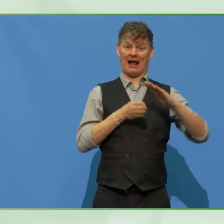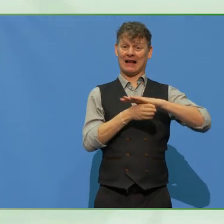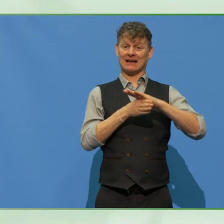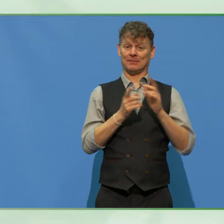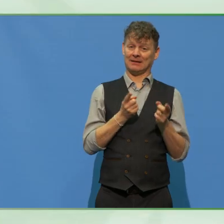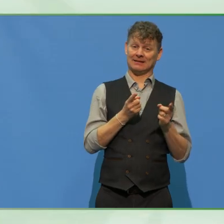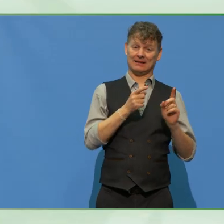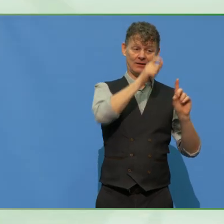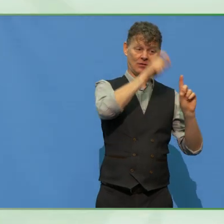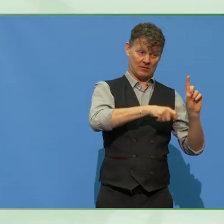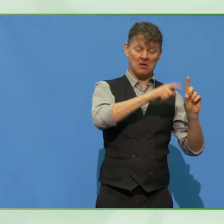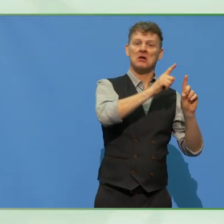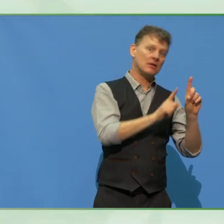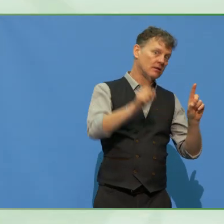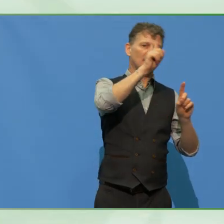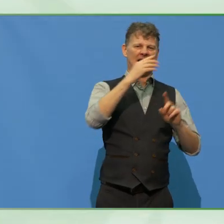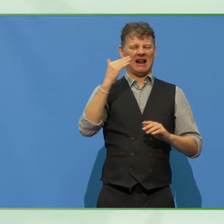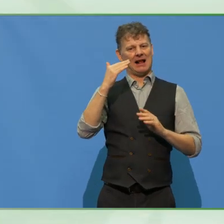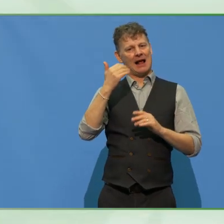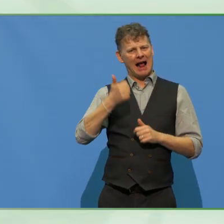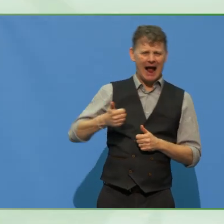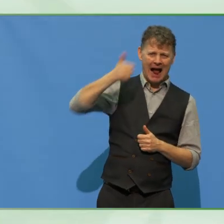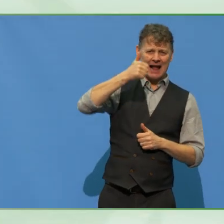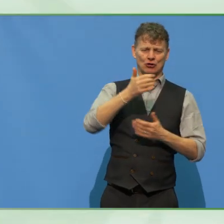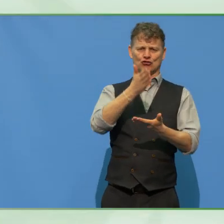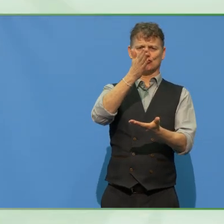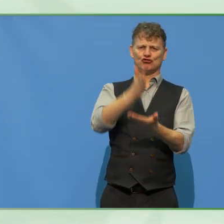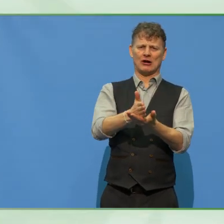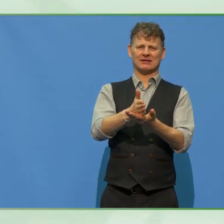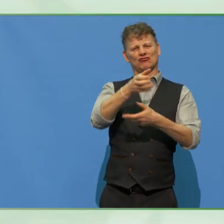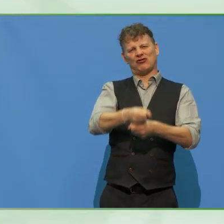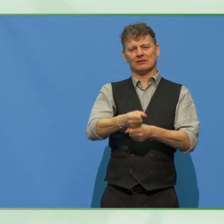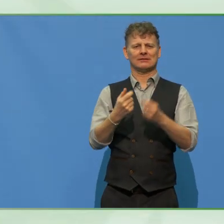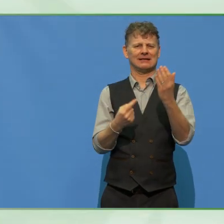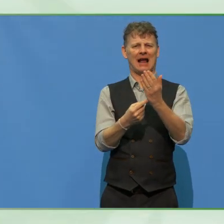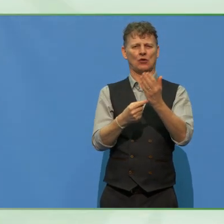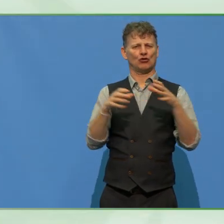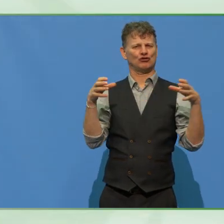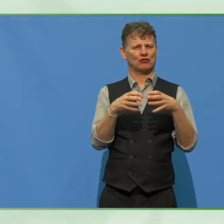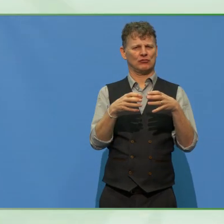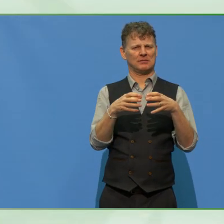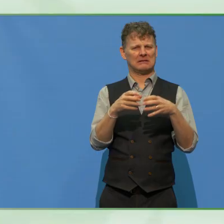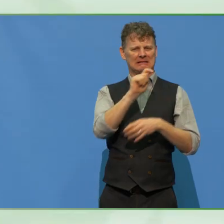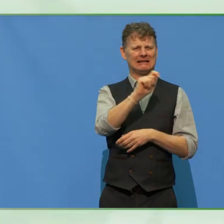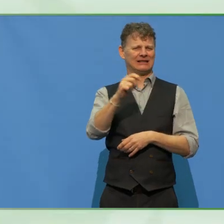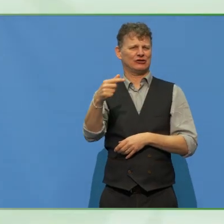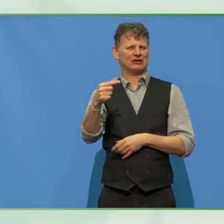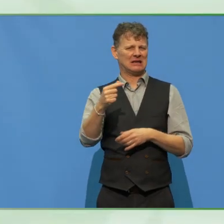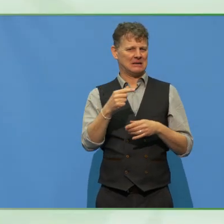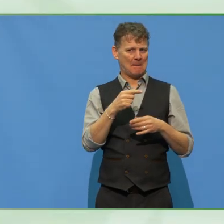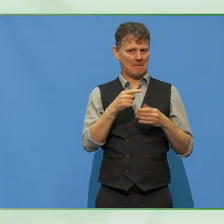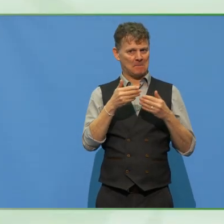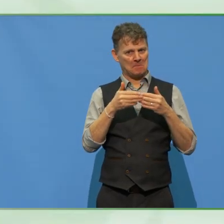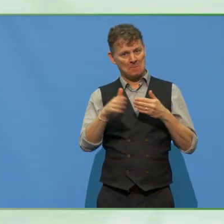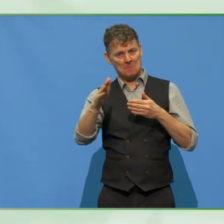Head of Trusted Technology Group. What do you hope that means for the sector, for the